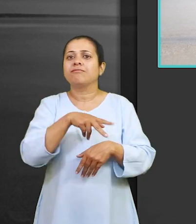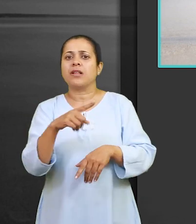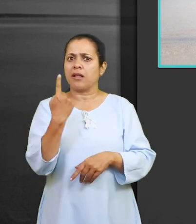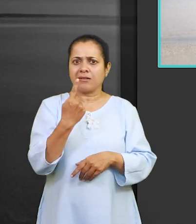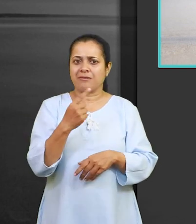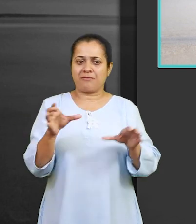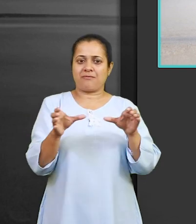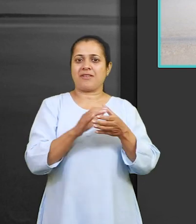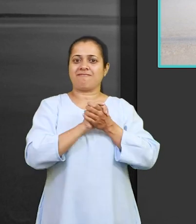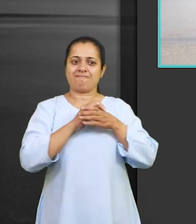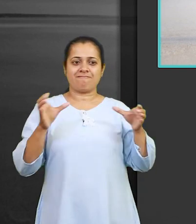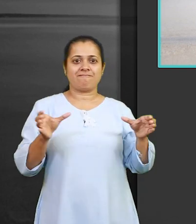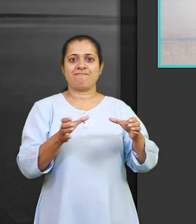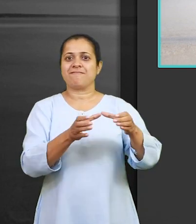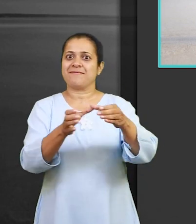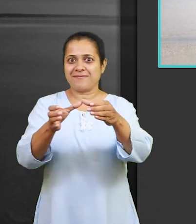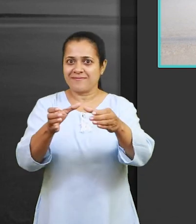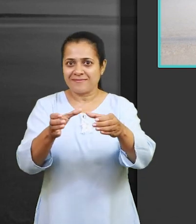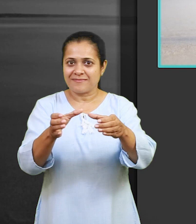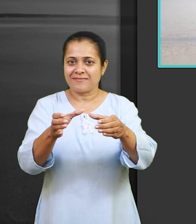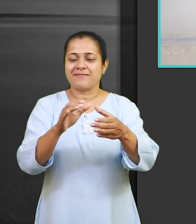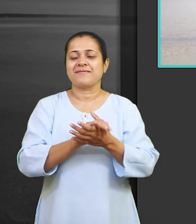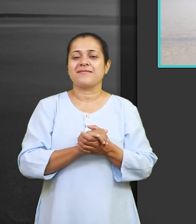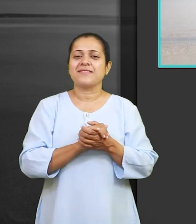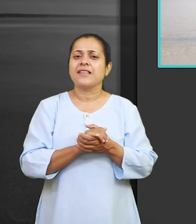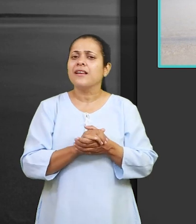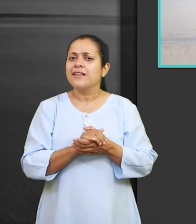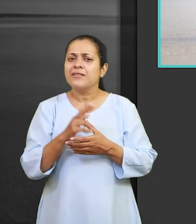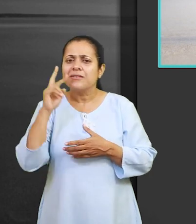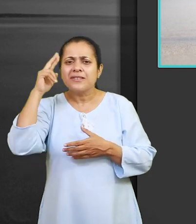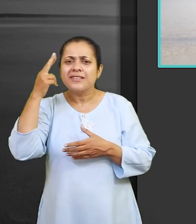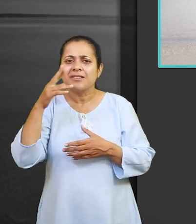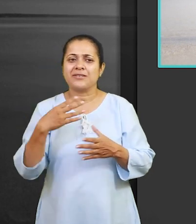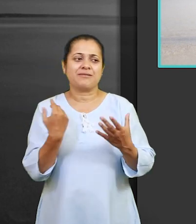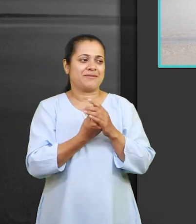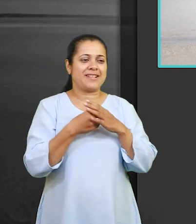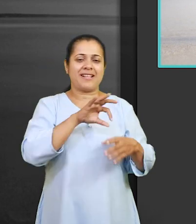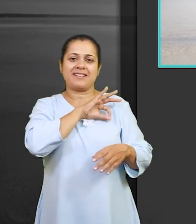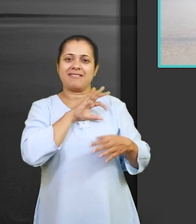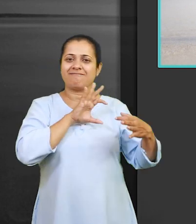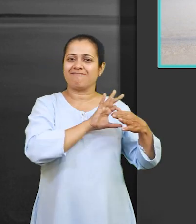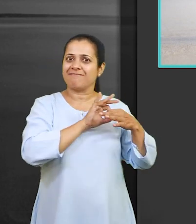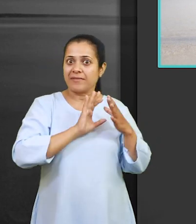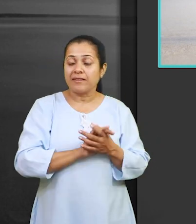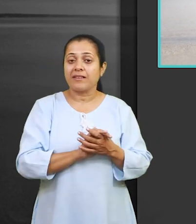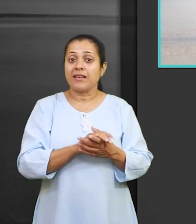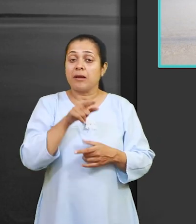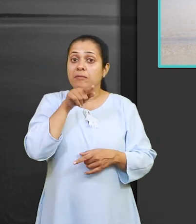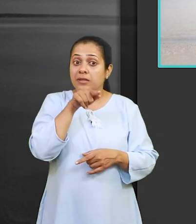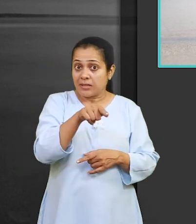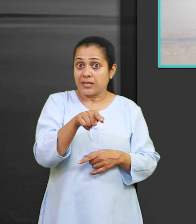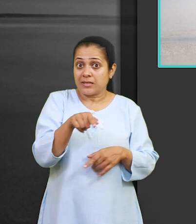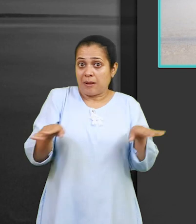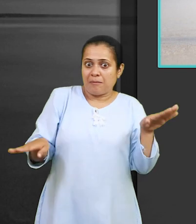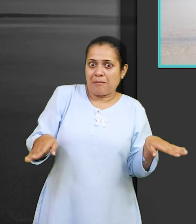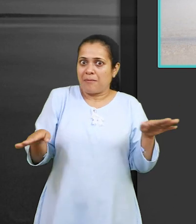school with a group, a bunch of you all, right? Because you like each other's company. But with